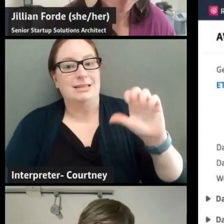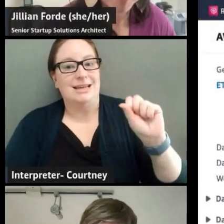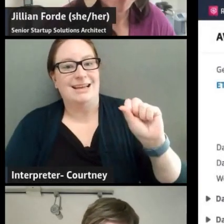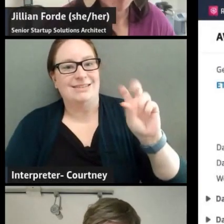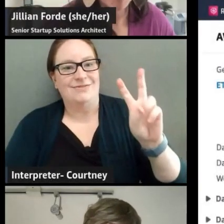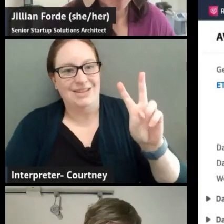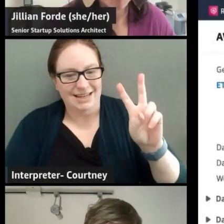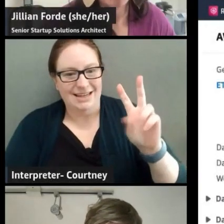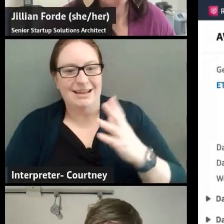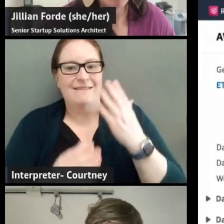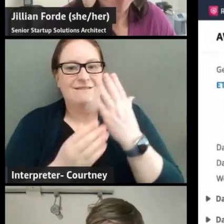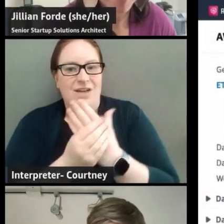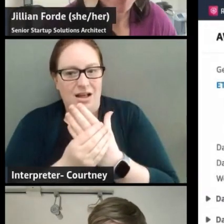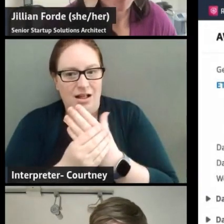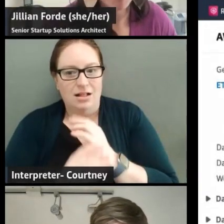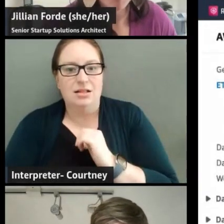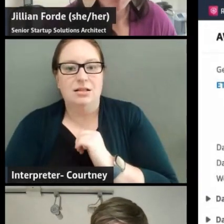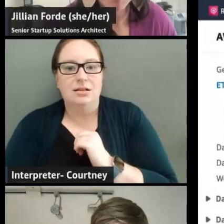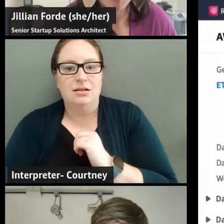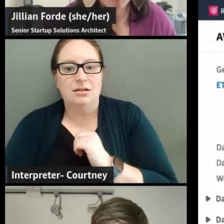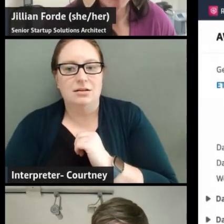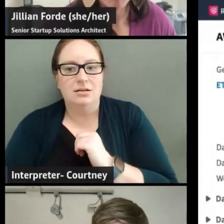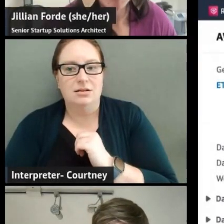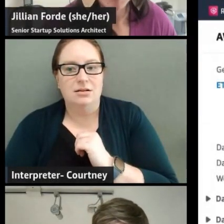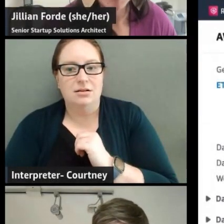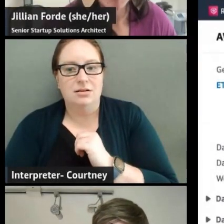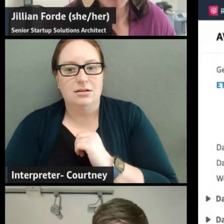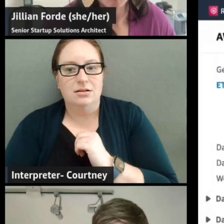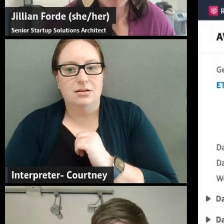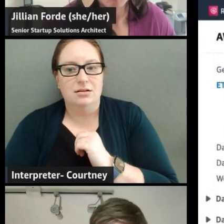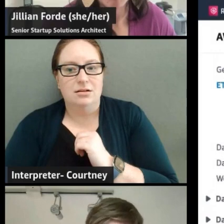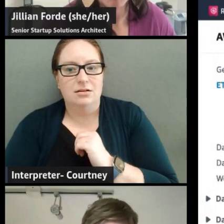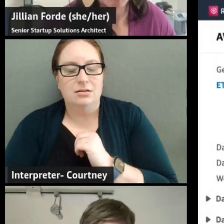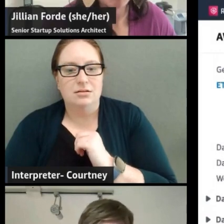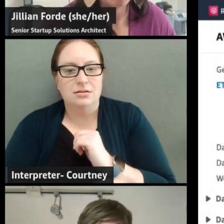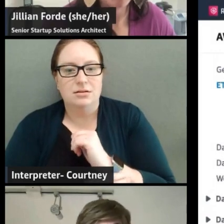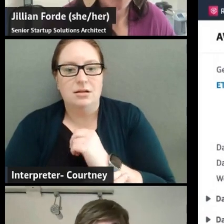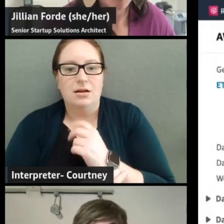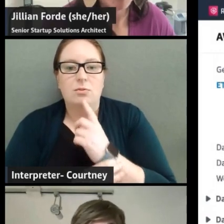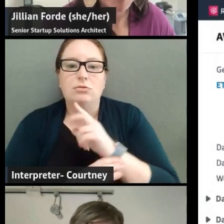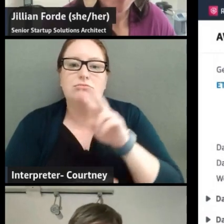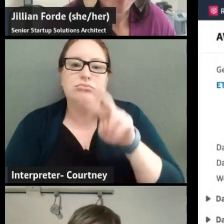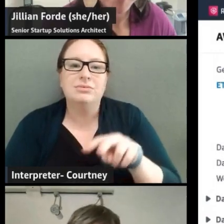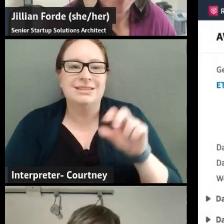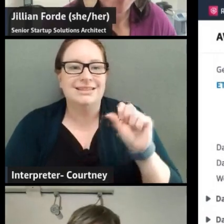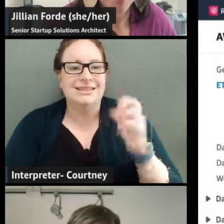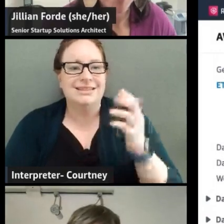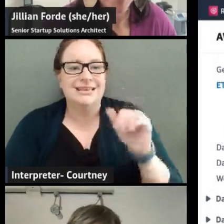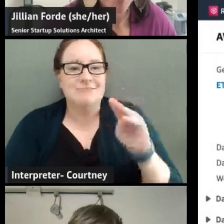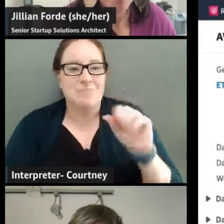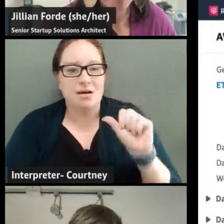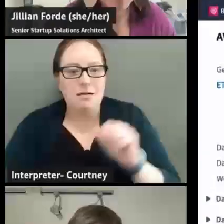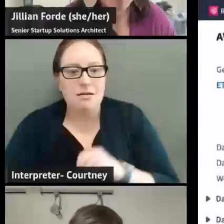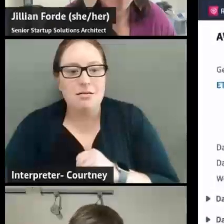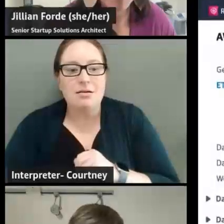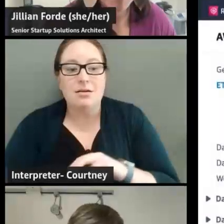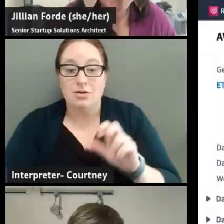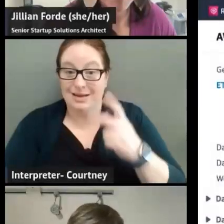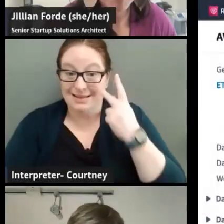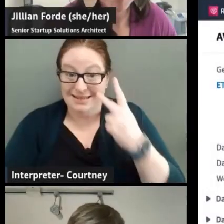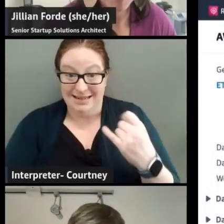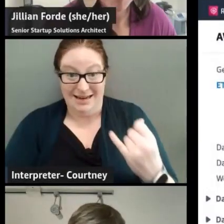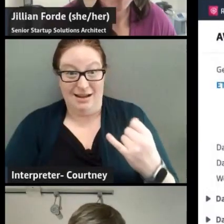I'm going to infer the schema. And you can see that now the schema is